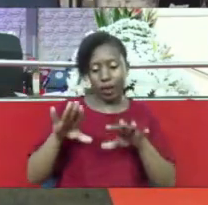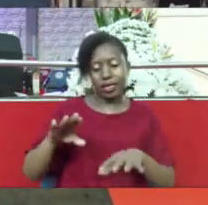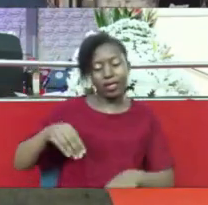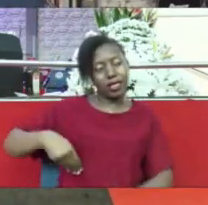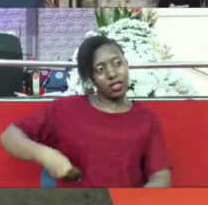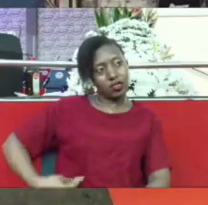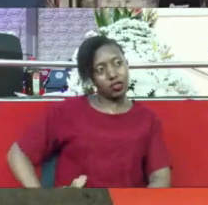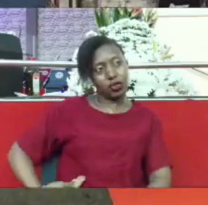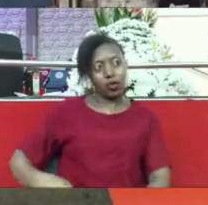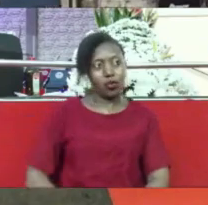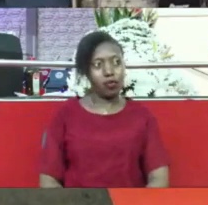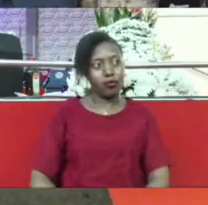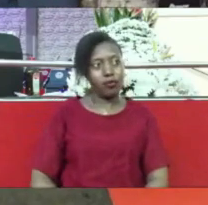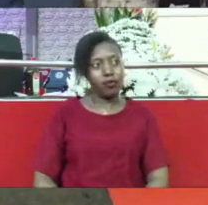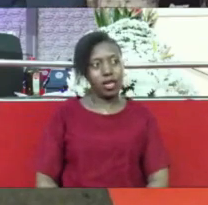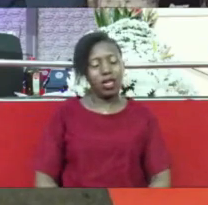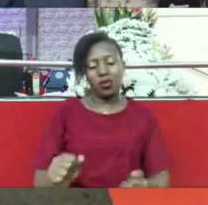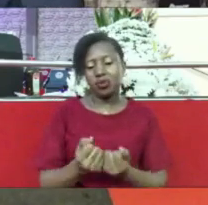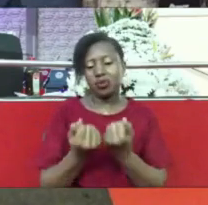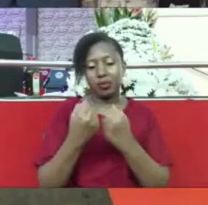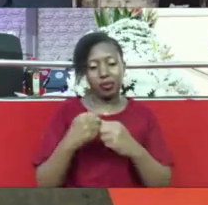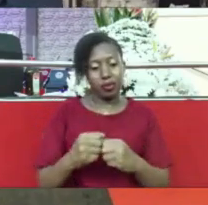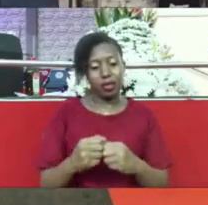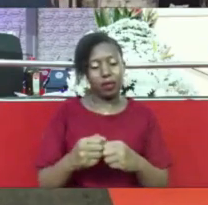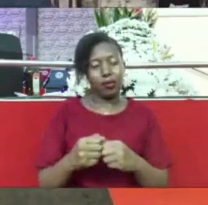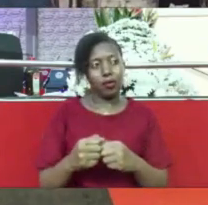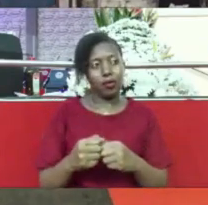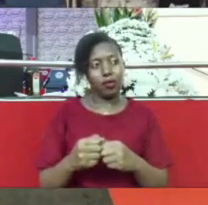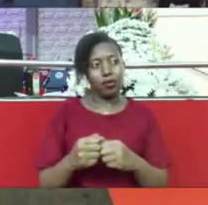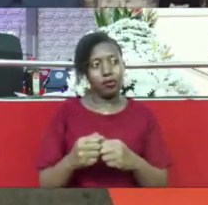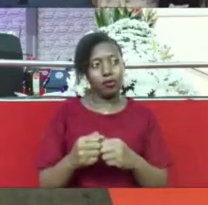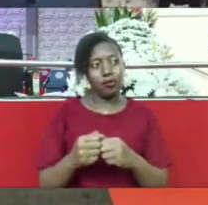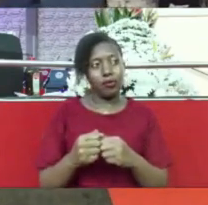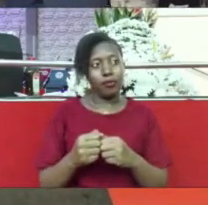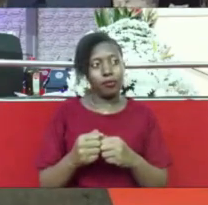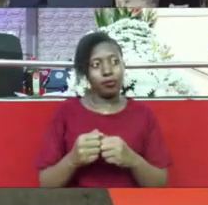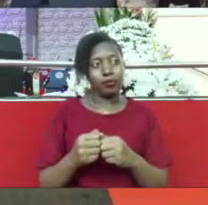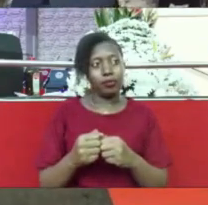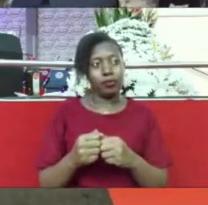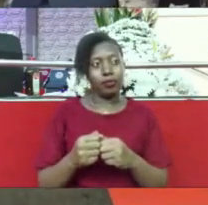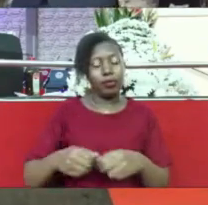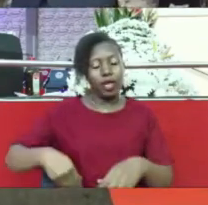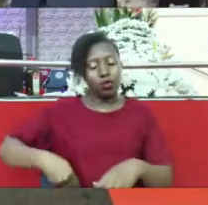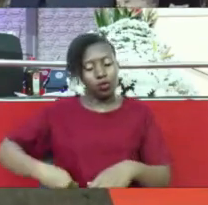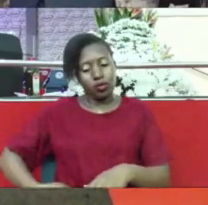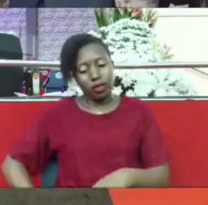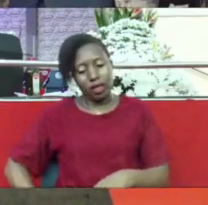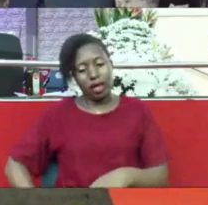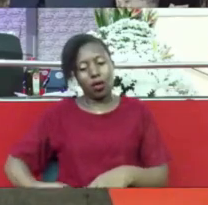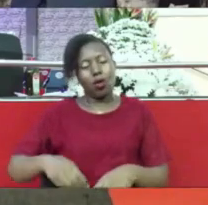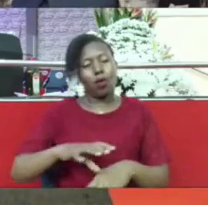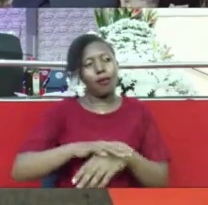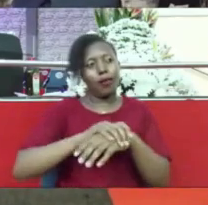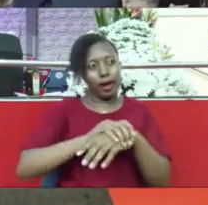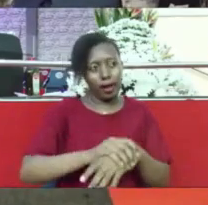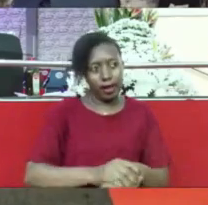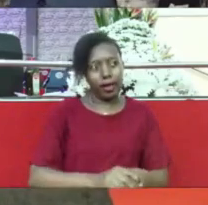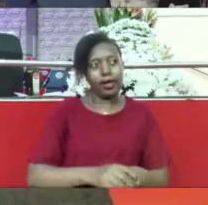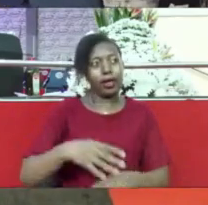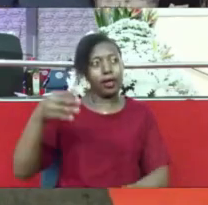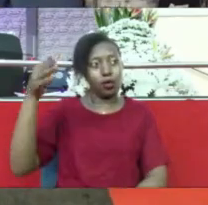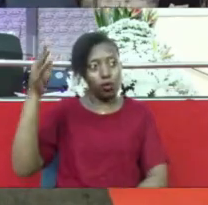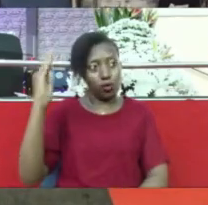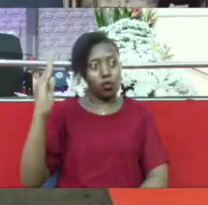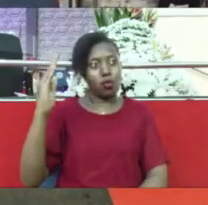He could not burrow through. Hangeweza kupenyeza. He held to him. Akamshikilia. And